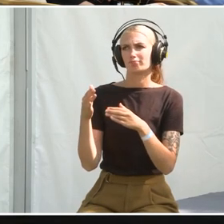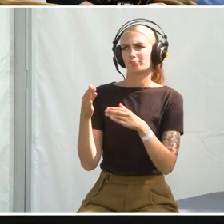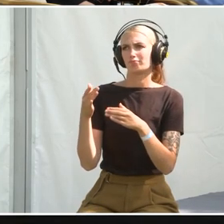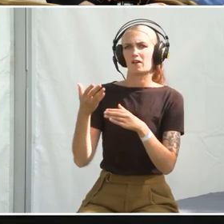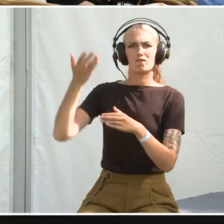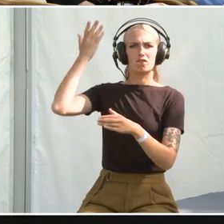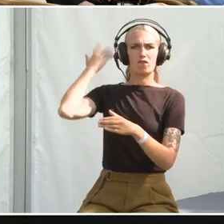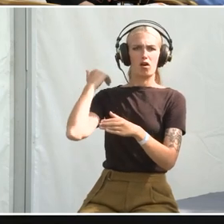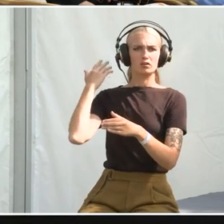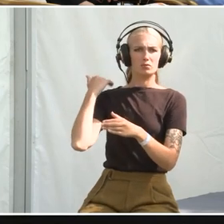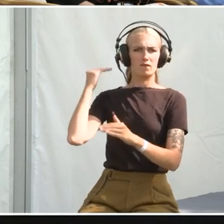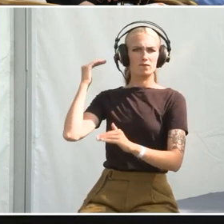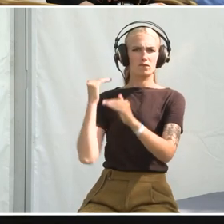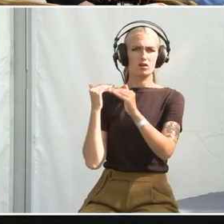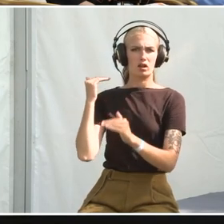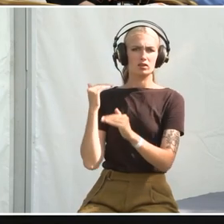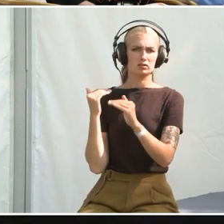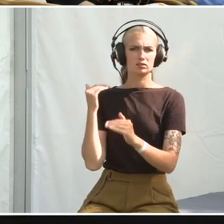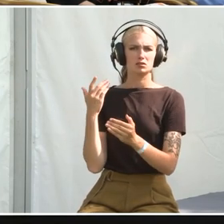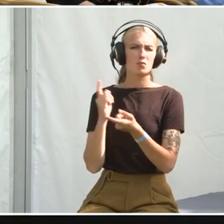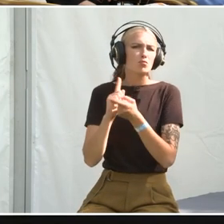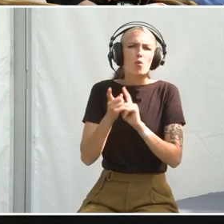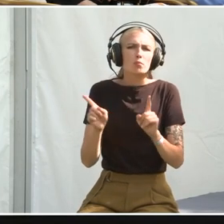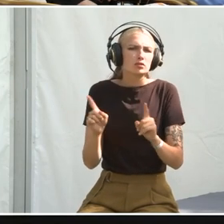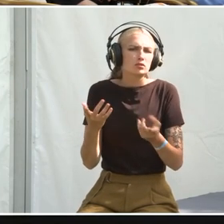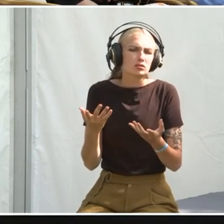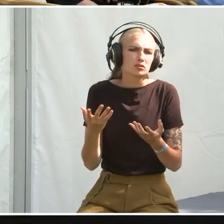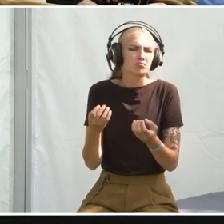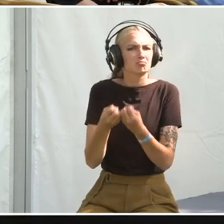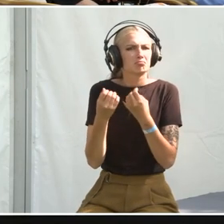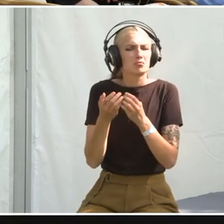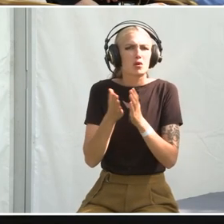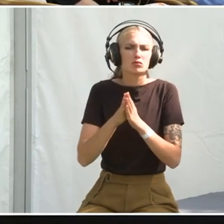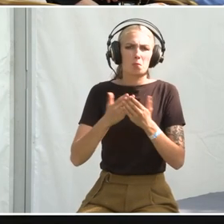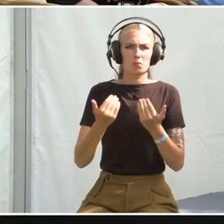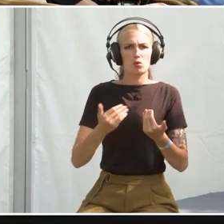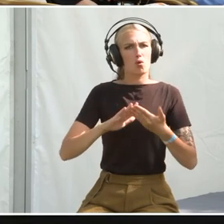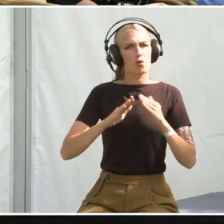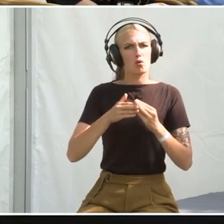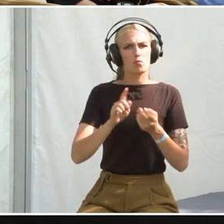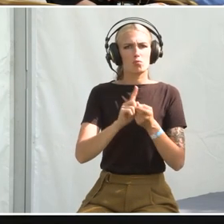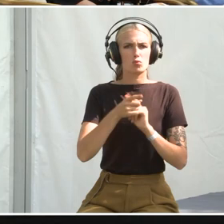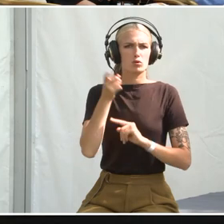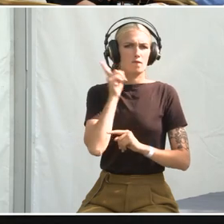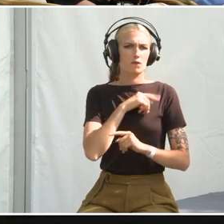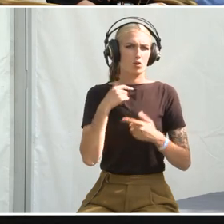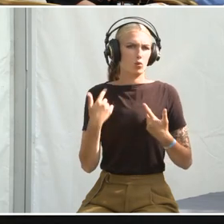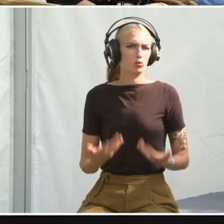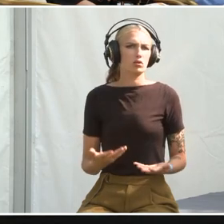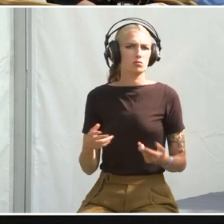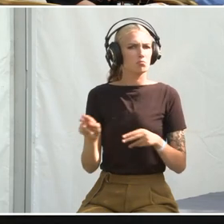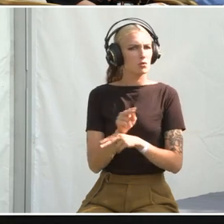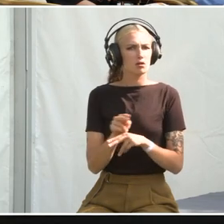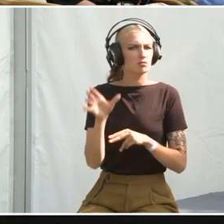loneliness? How have things changed? Maybe that will give us an idea of what's going wrong and what should be changed and